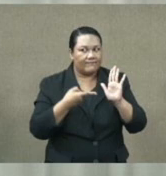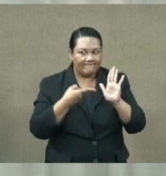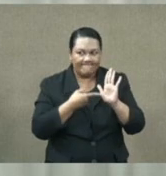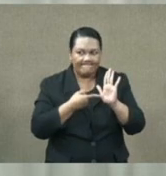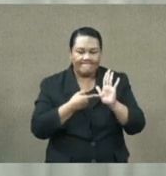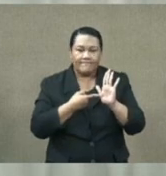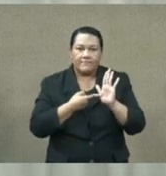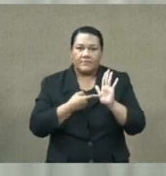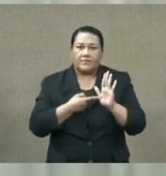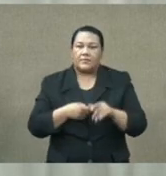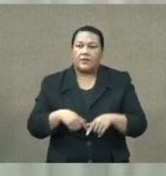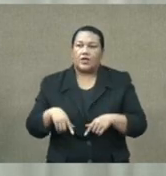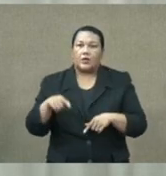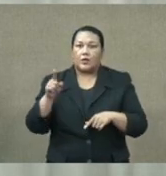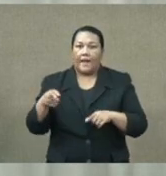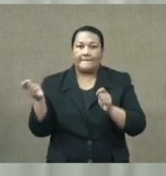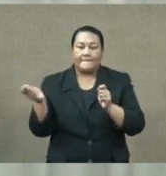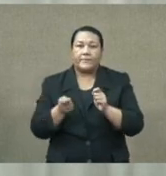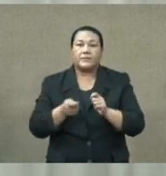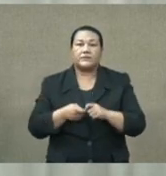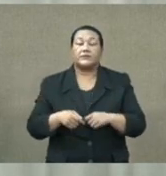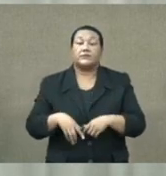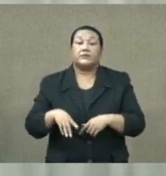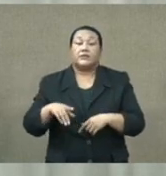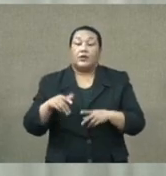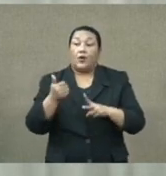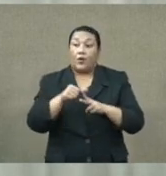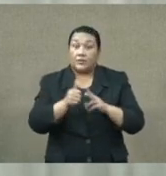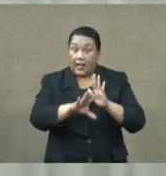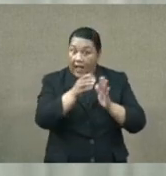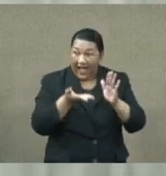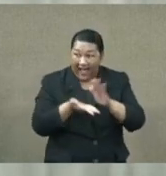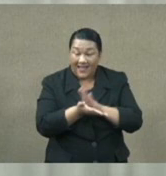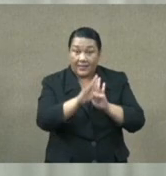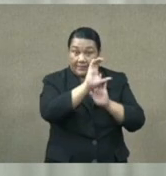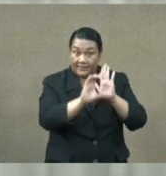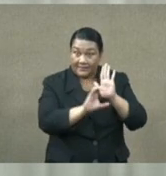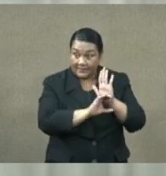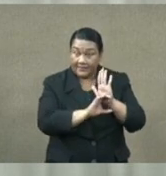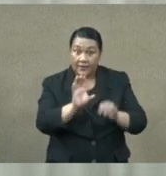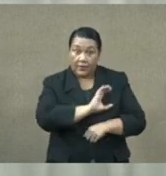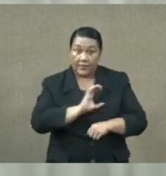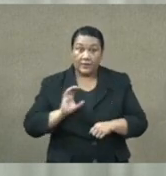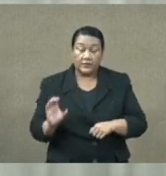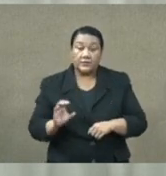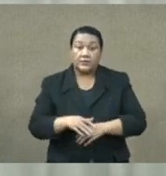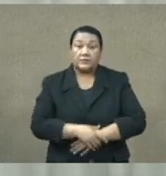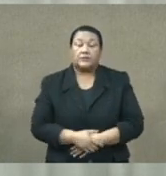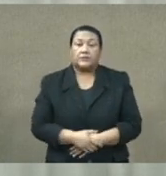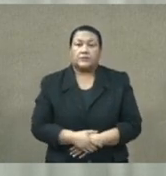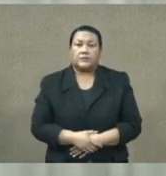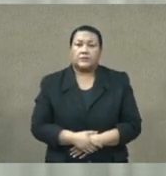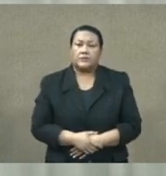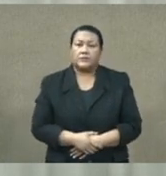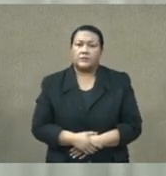fiasco that developed around a meeting of the Constitutional Officers Commission. I presided.